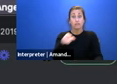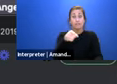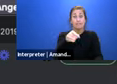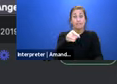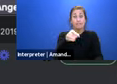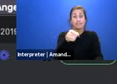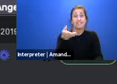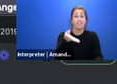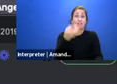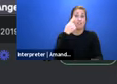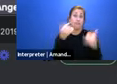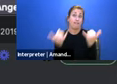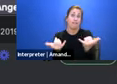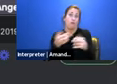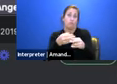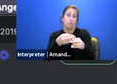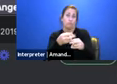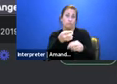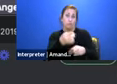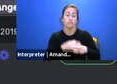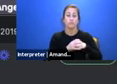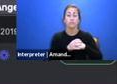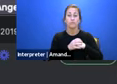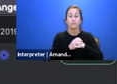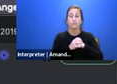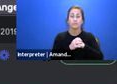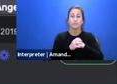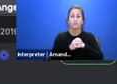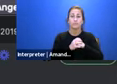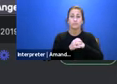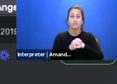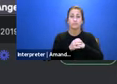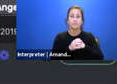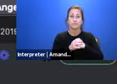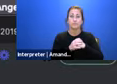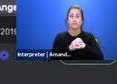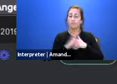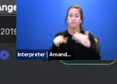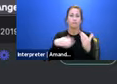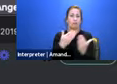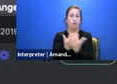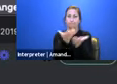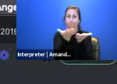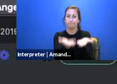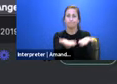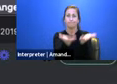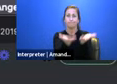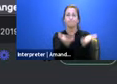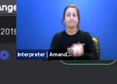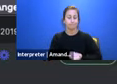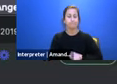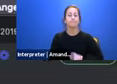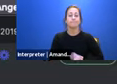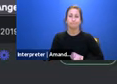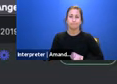constructions that has already been completed and is being currently done in the district. You'll be able to find all of those updates here. And we